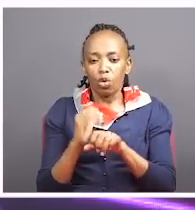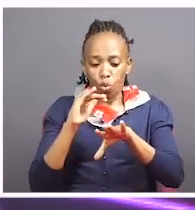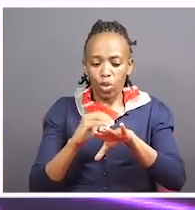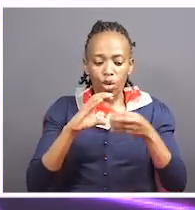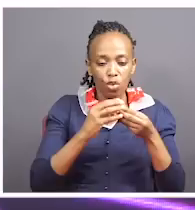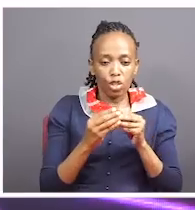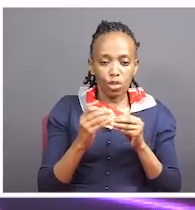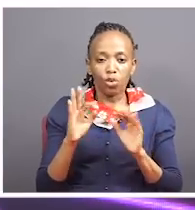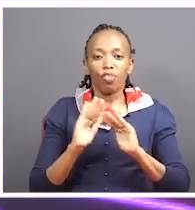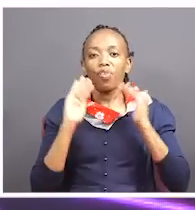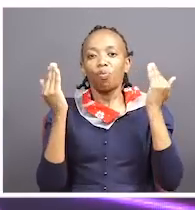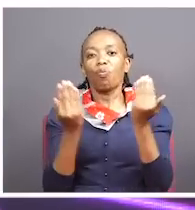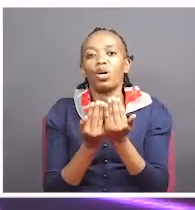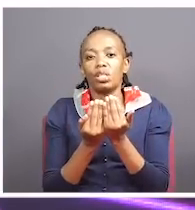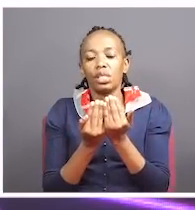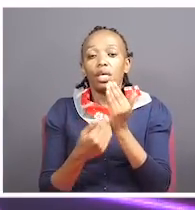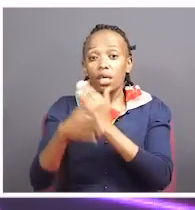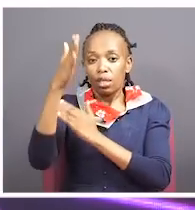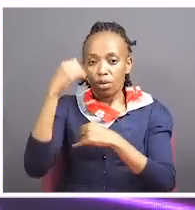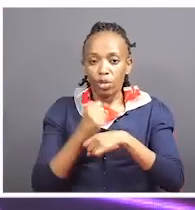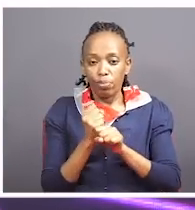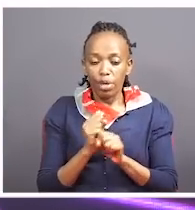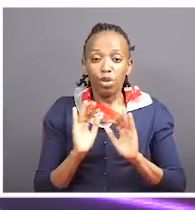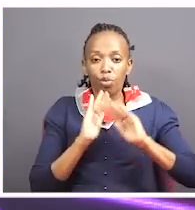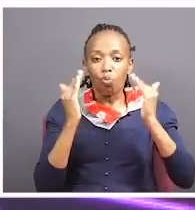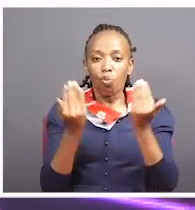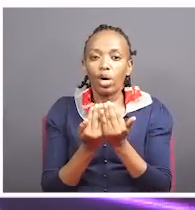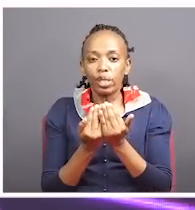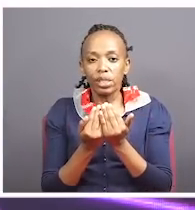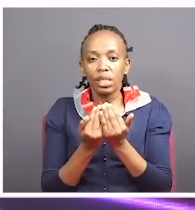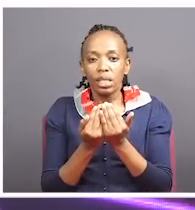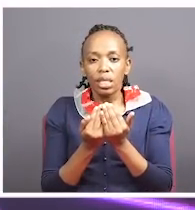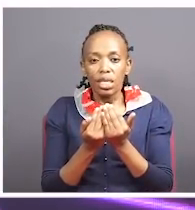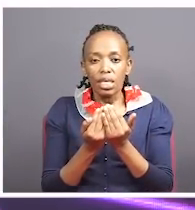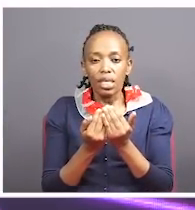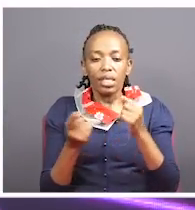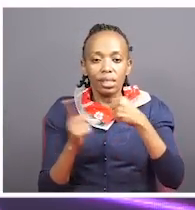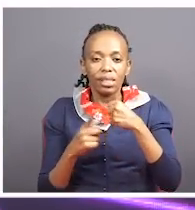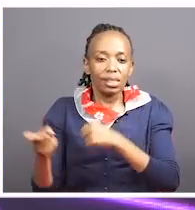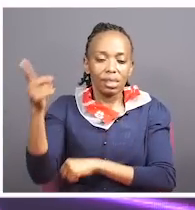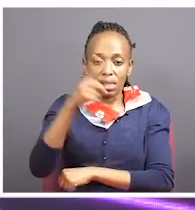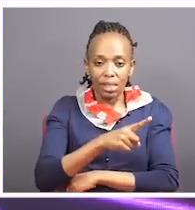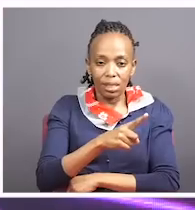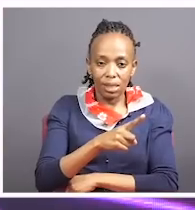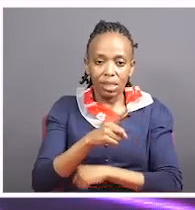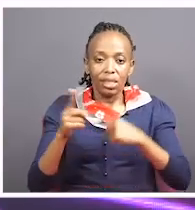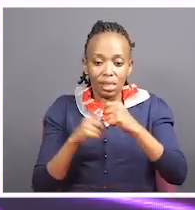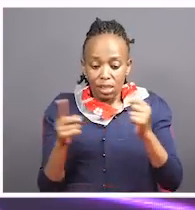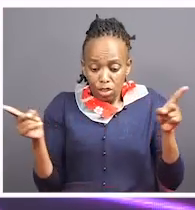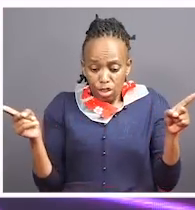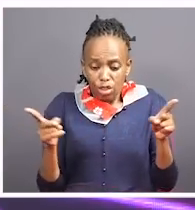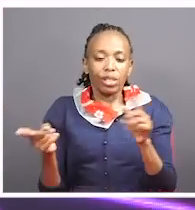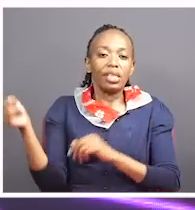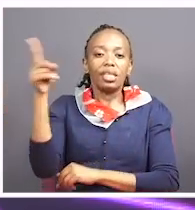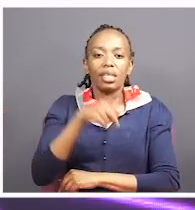the creation of the universe. And God made the universe in a span of 6 days, six